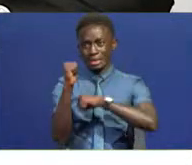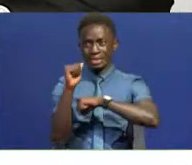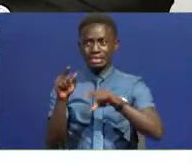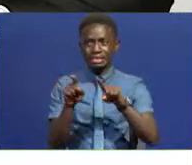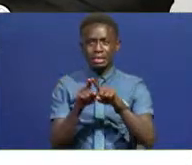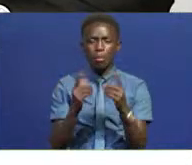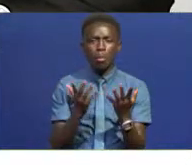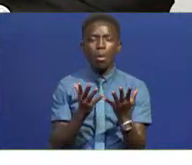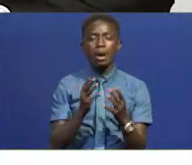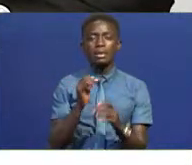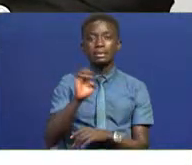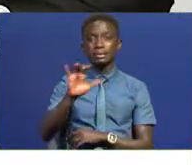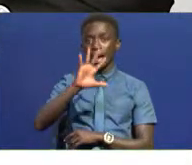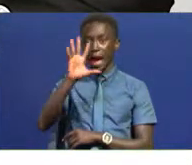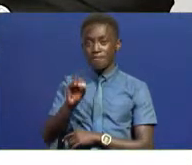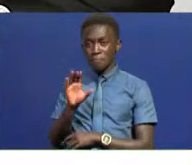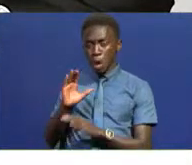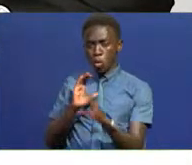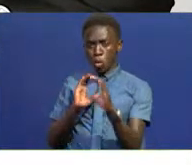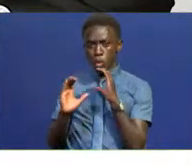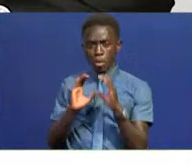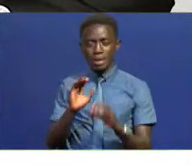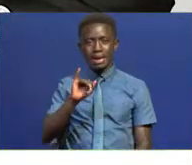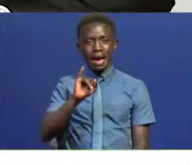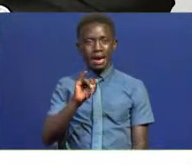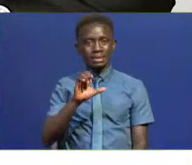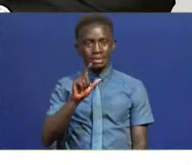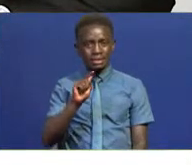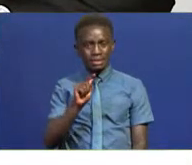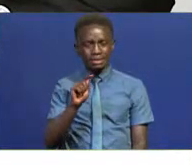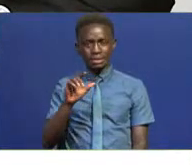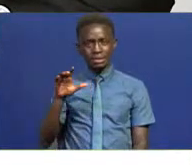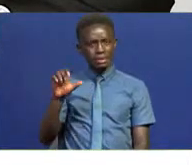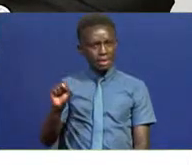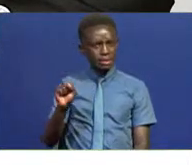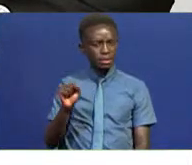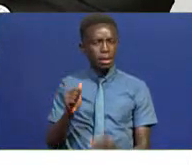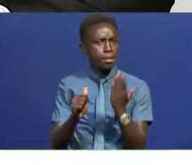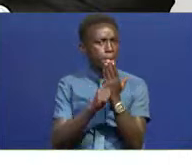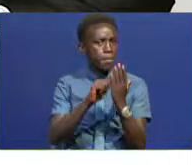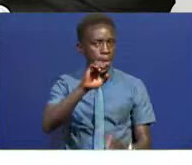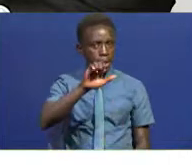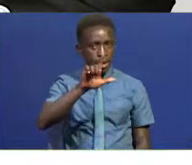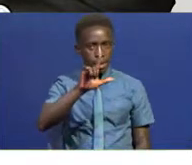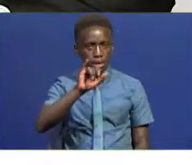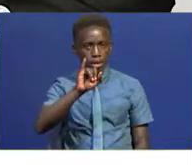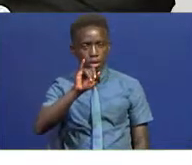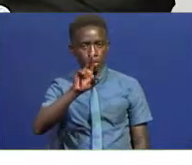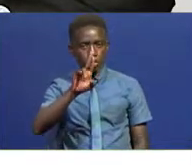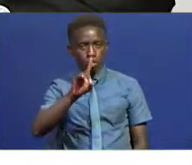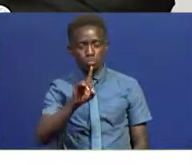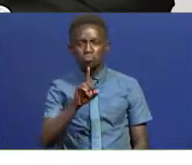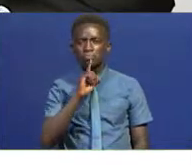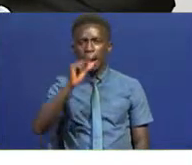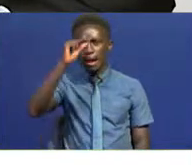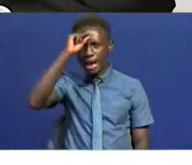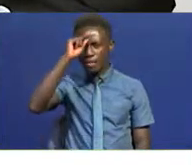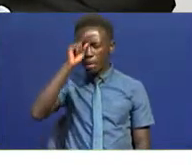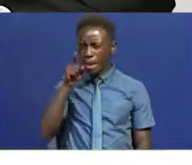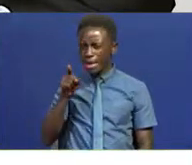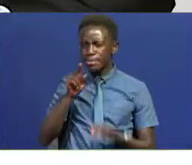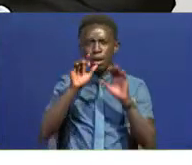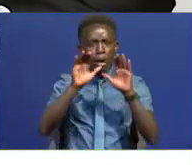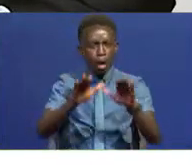Conference, Information, Communication and Digital Economy Cabinet Secretary Eliud Owalo said the government is cognizant of